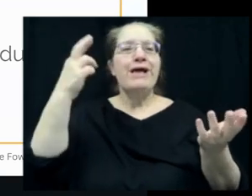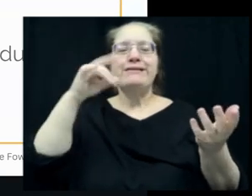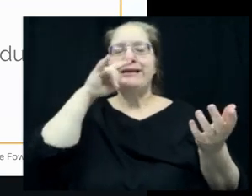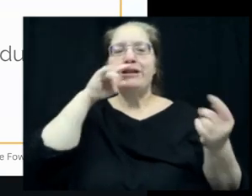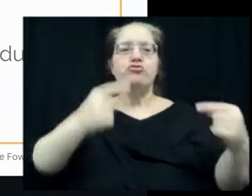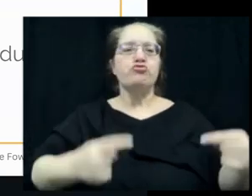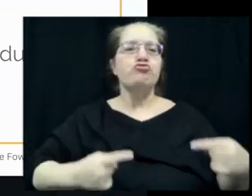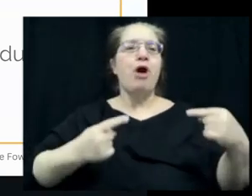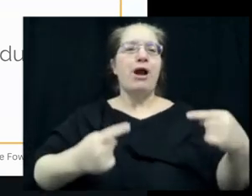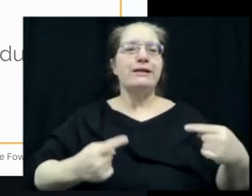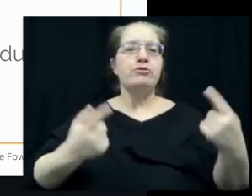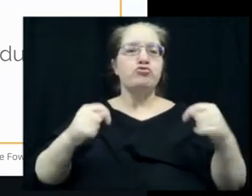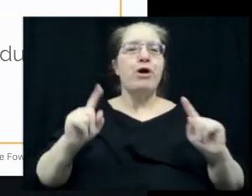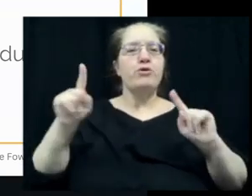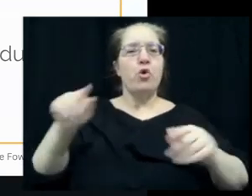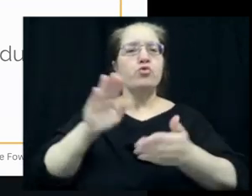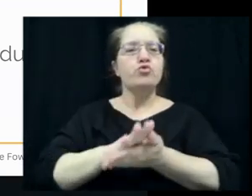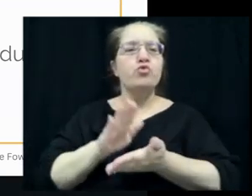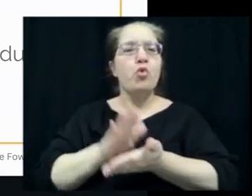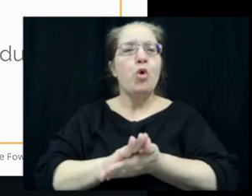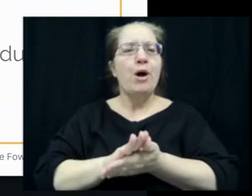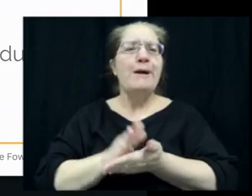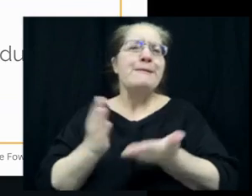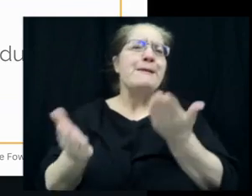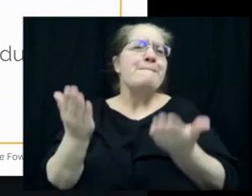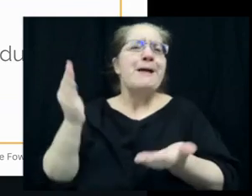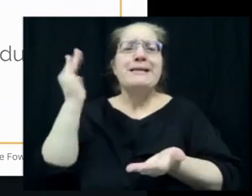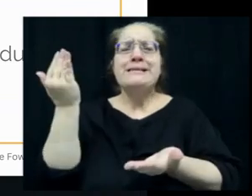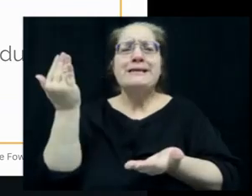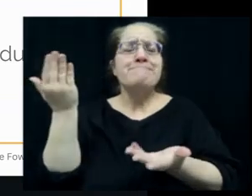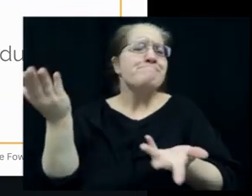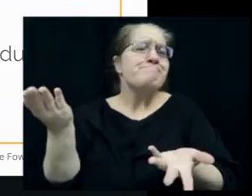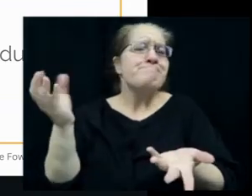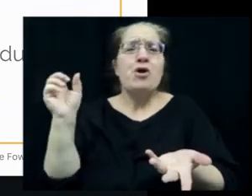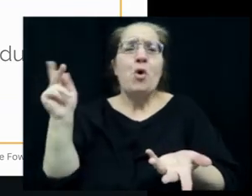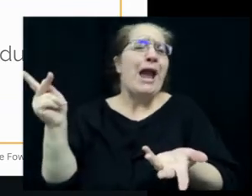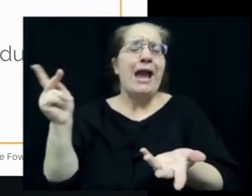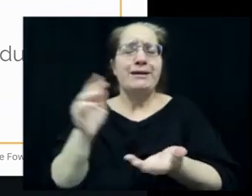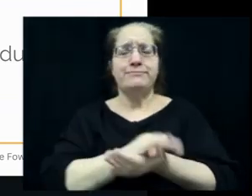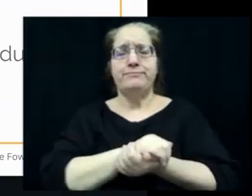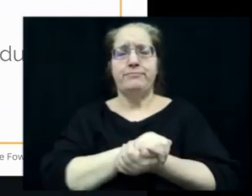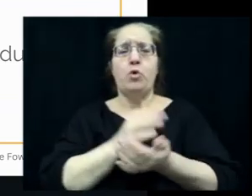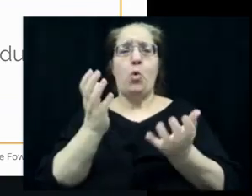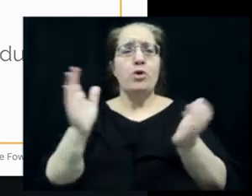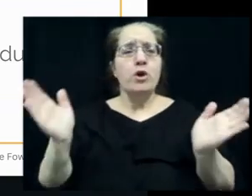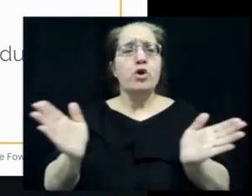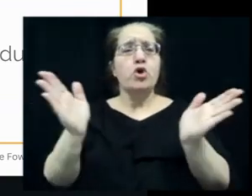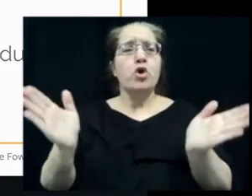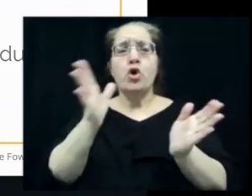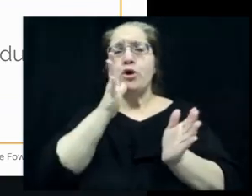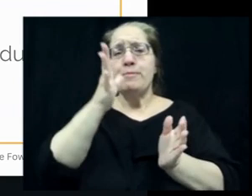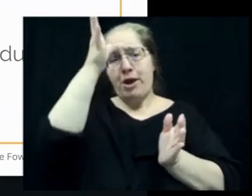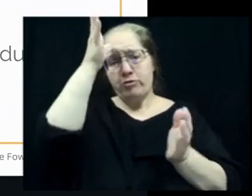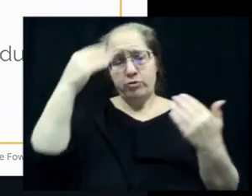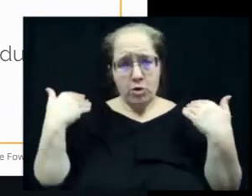get to school. And so, because it makes it just seem that they're okay. So we want to encourage parents to go